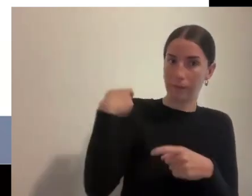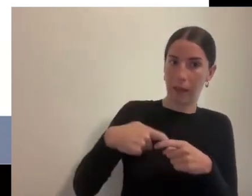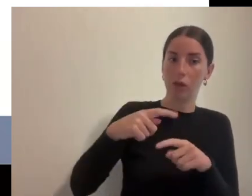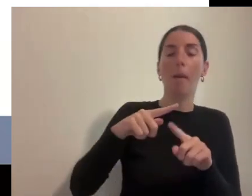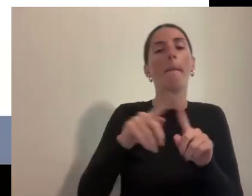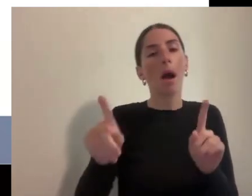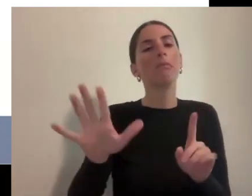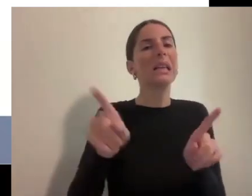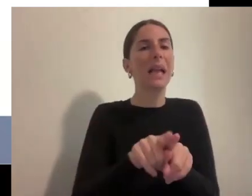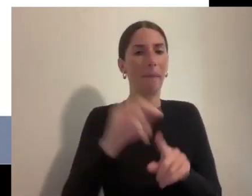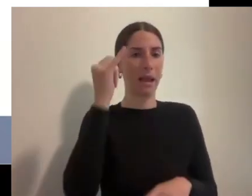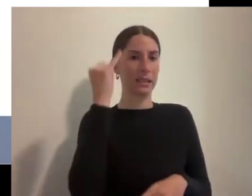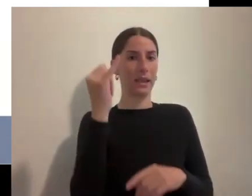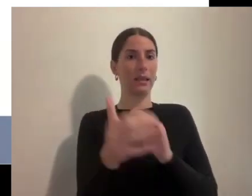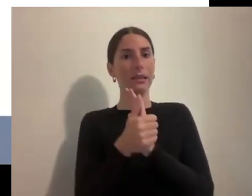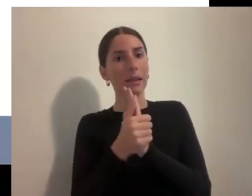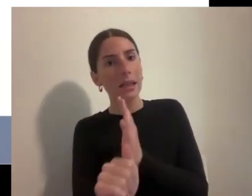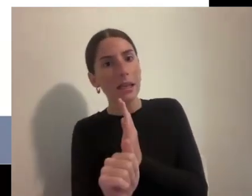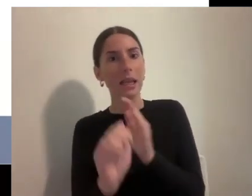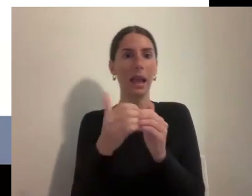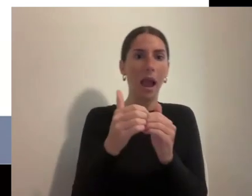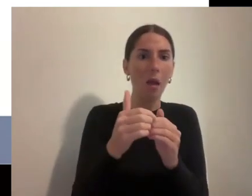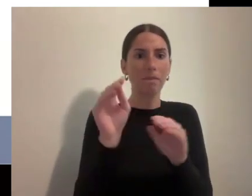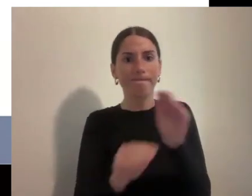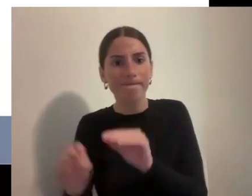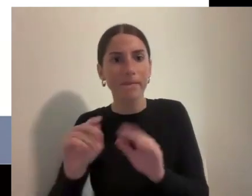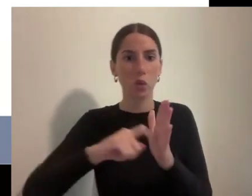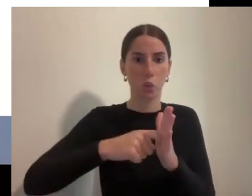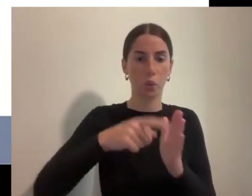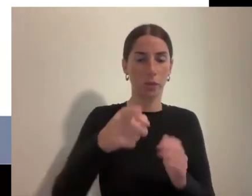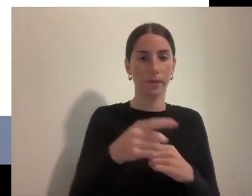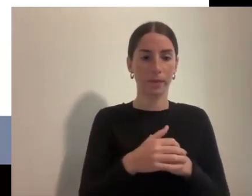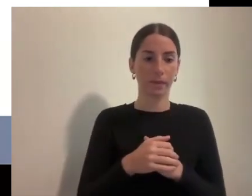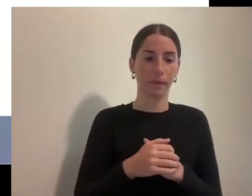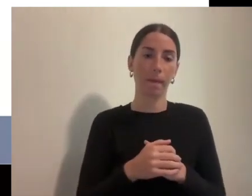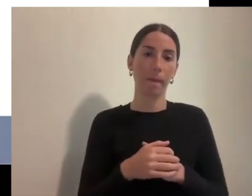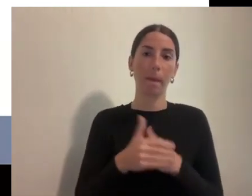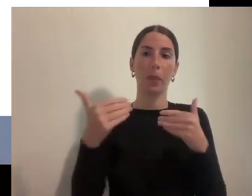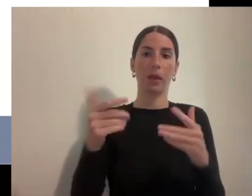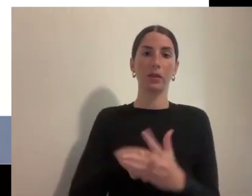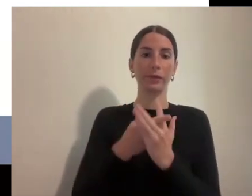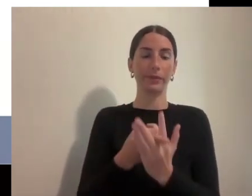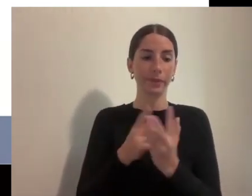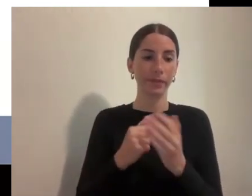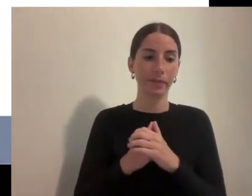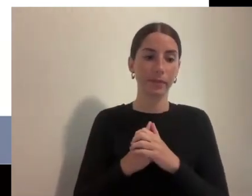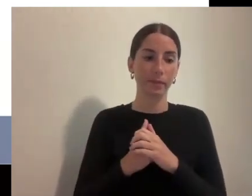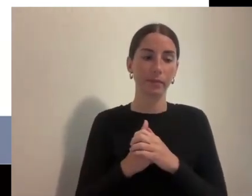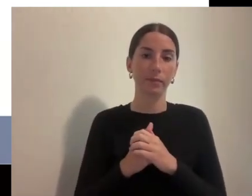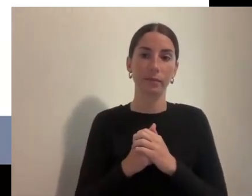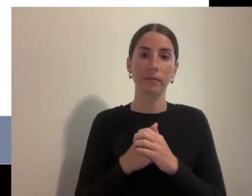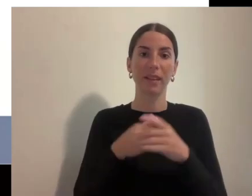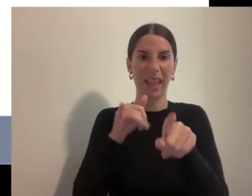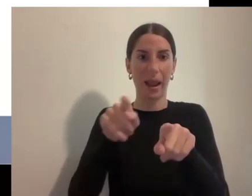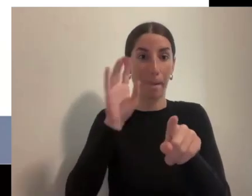I want to demonstrate the technique and what you can do with these tools. So let's get started here. That